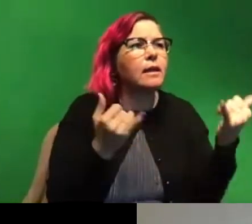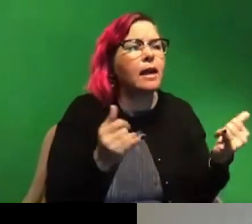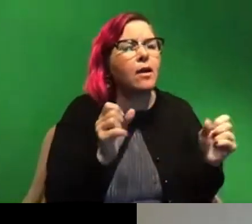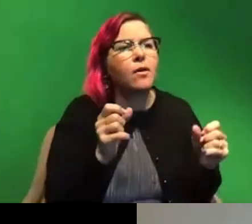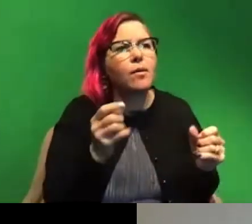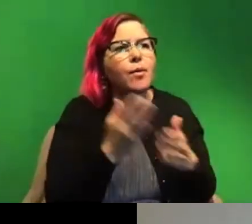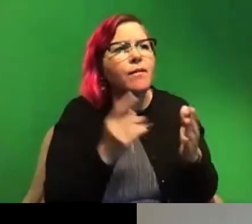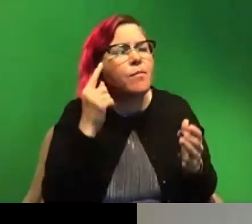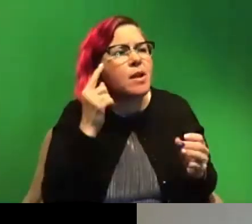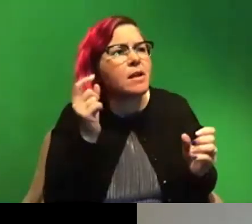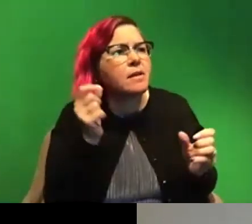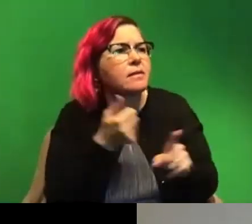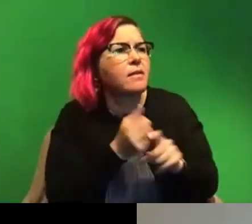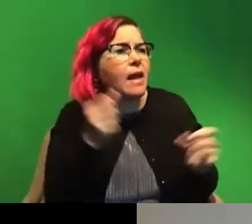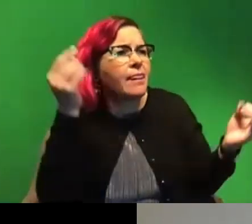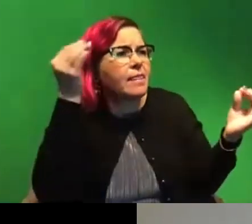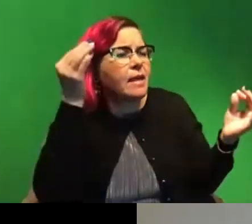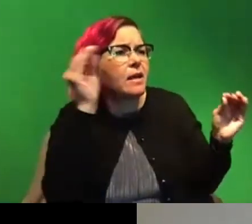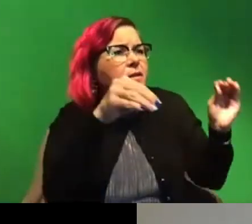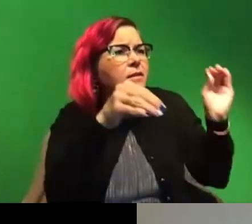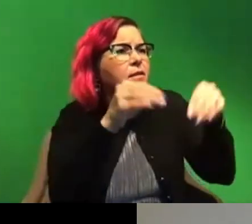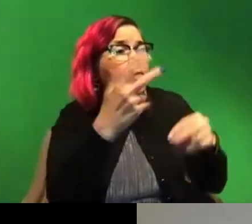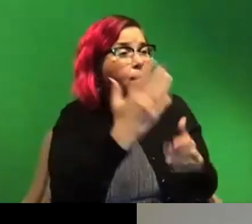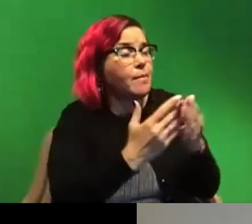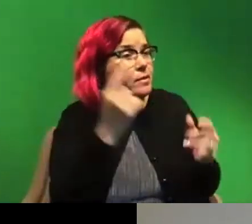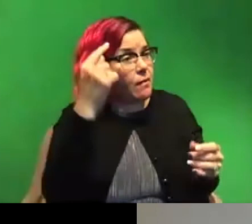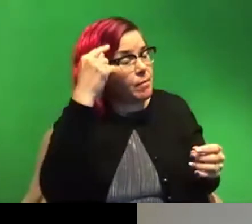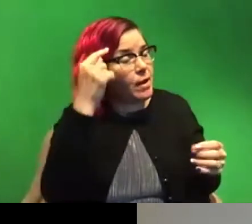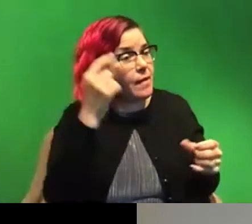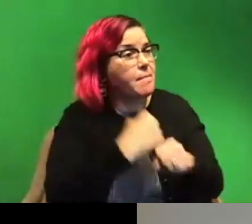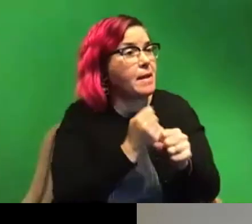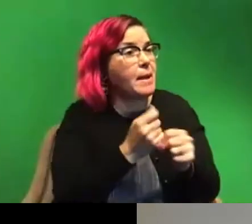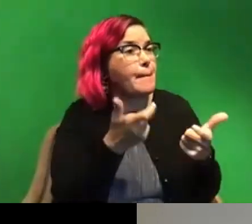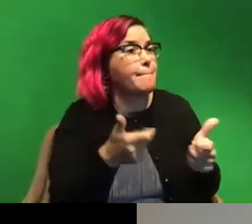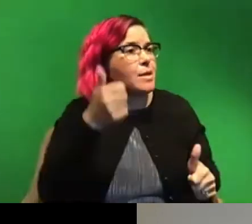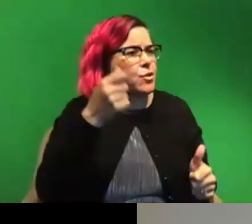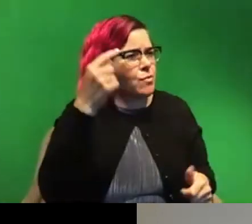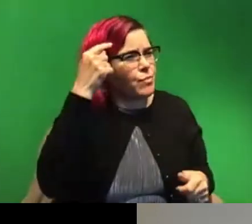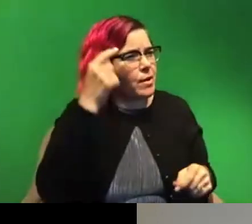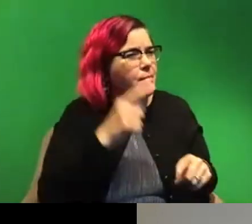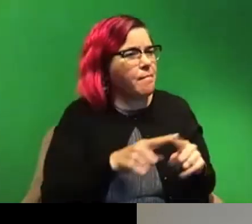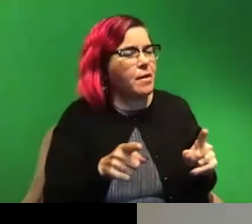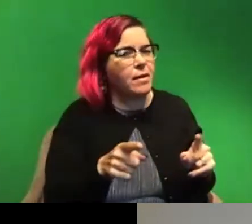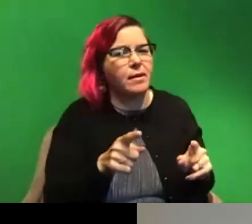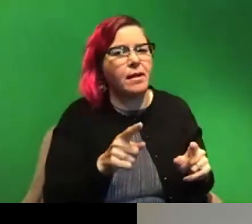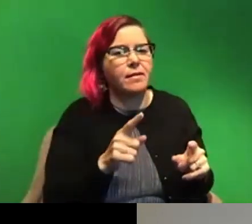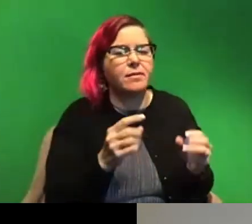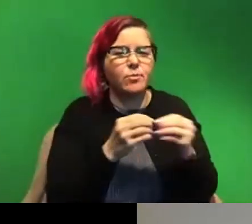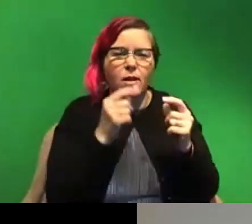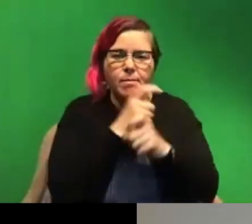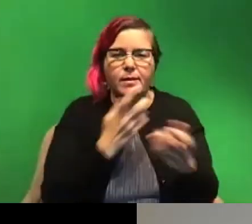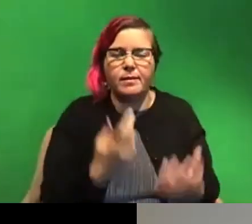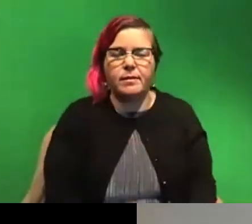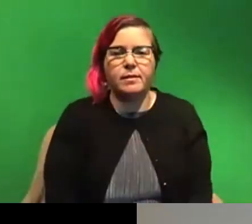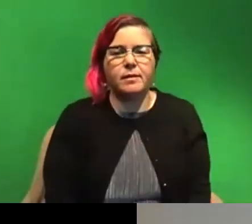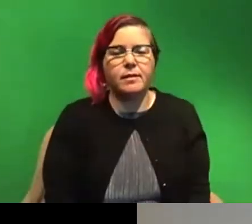brain that can think. And so now I have 3 parts of the brain that's making a bigger brain, but it's actually just making it more complicated. Right. So